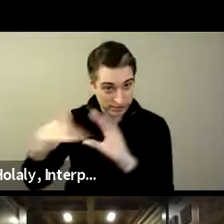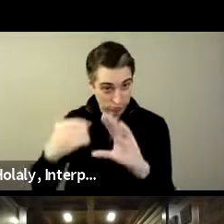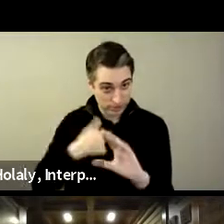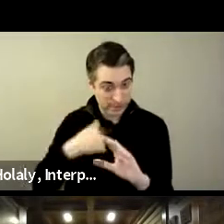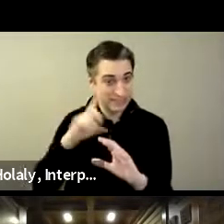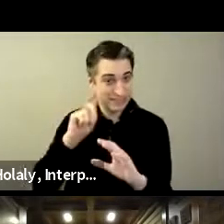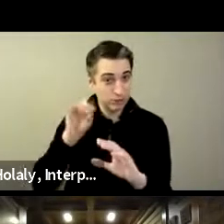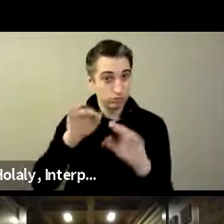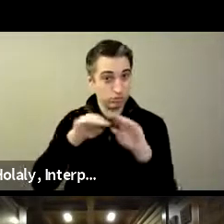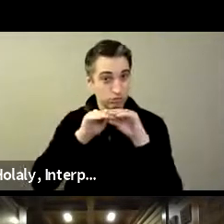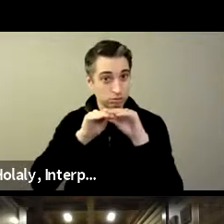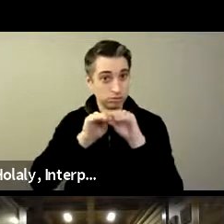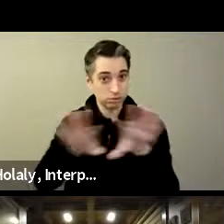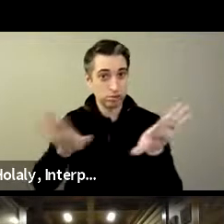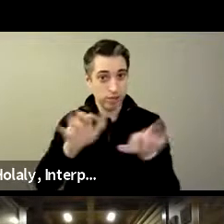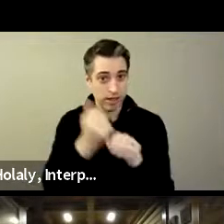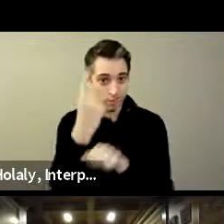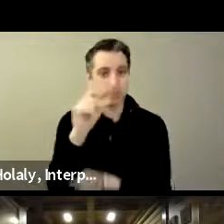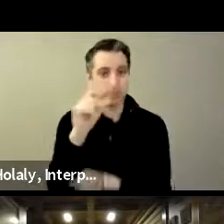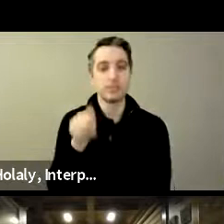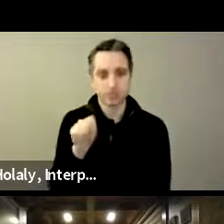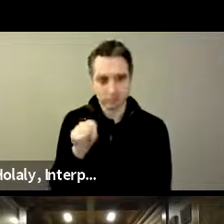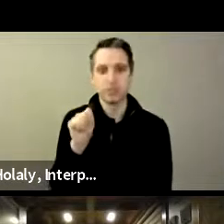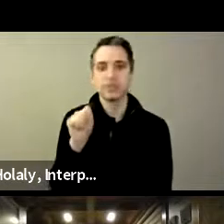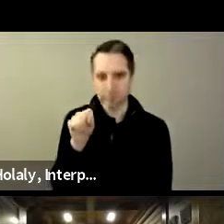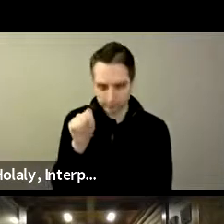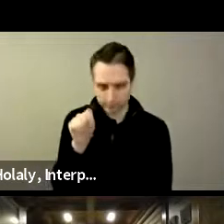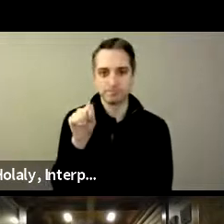commission also? Or will yes, you? Ma'am. Okay, perfect. Yes, ma'am.